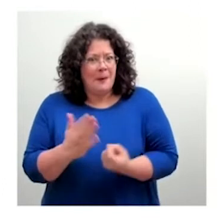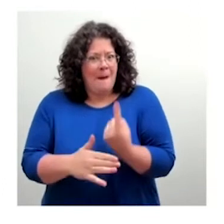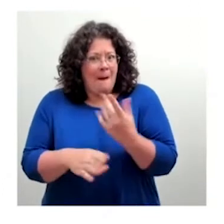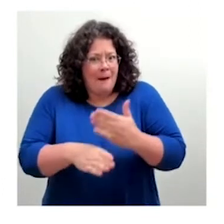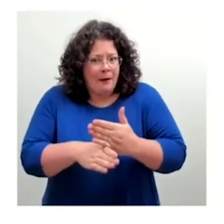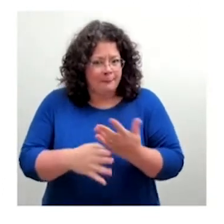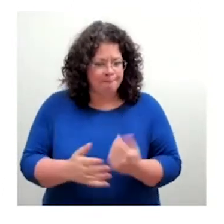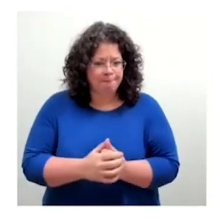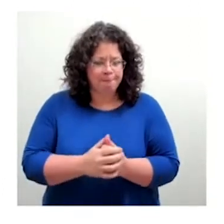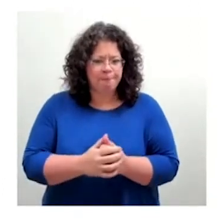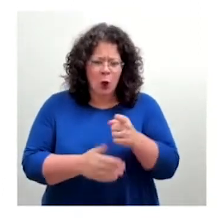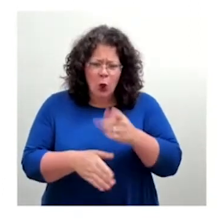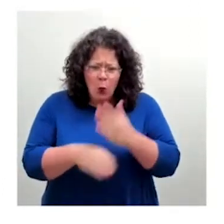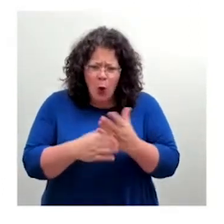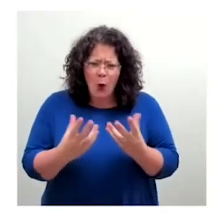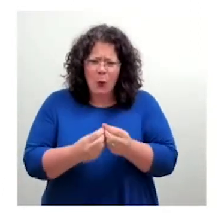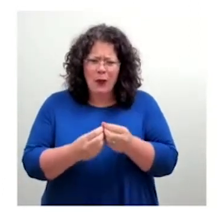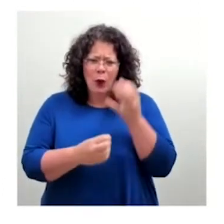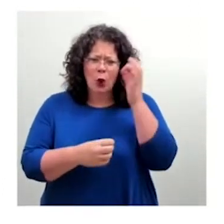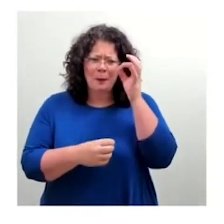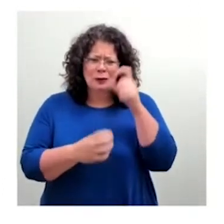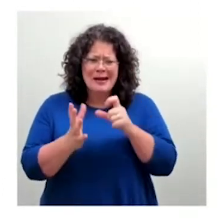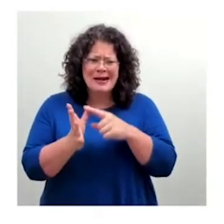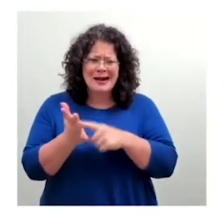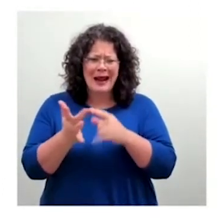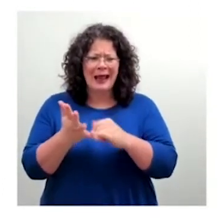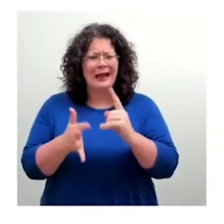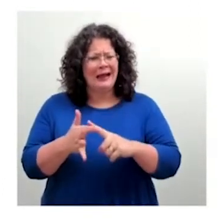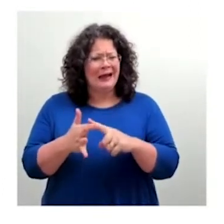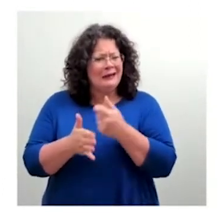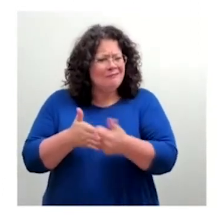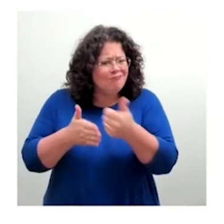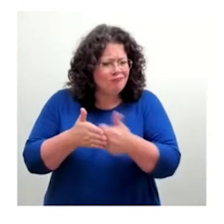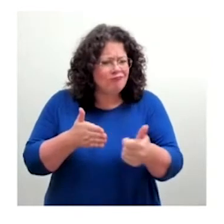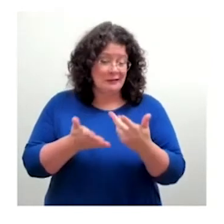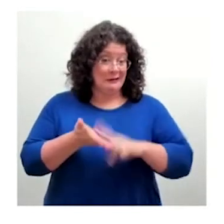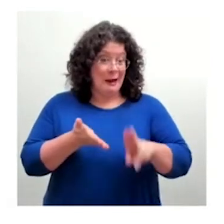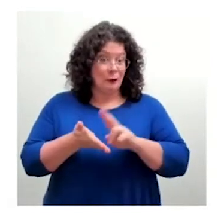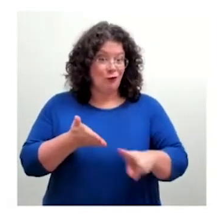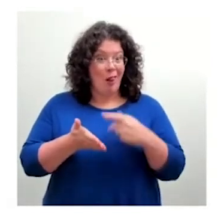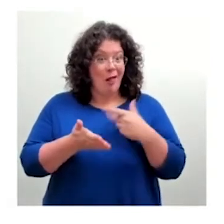Can you turn on the microphone? Thank you, Your pearls Joanna. of wisdom were lost, Victor.